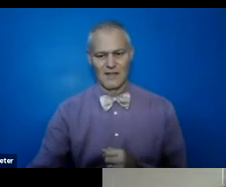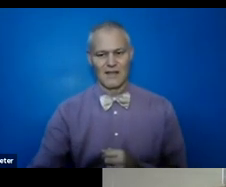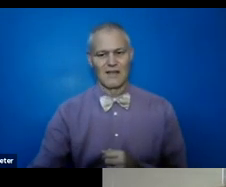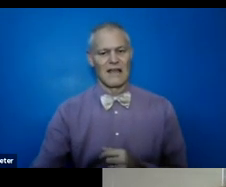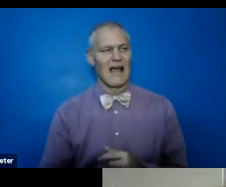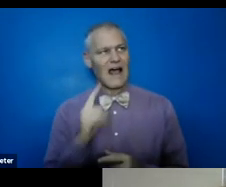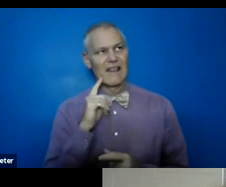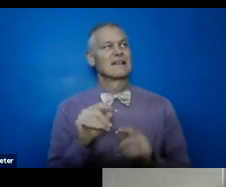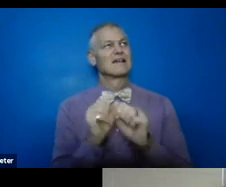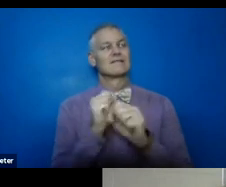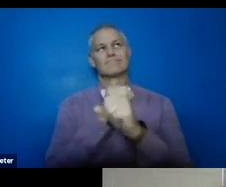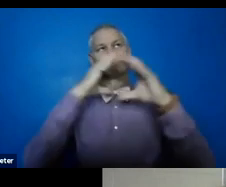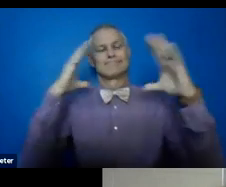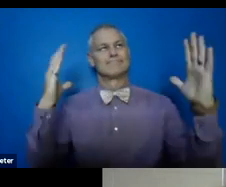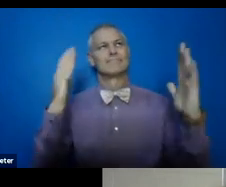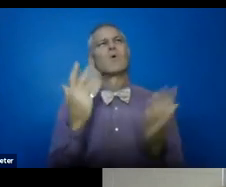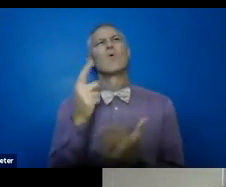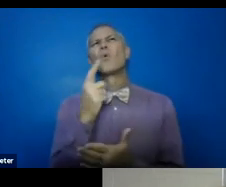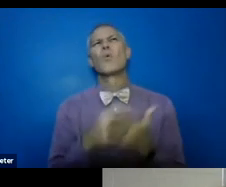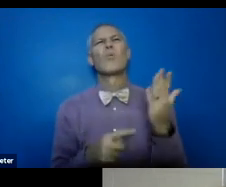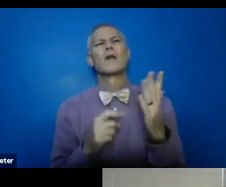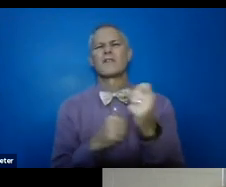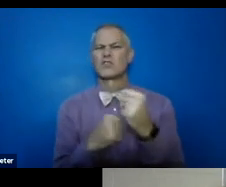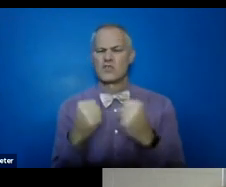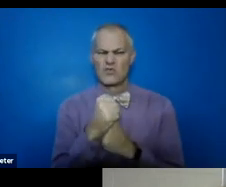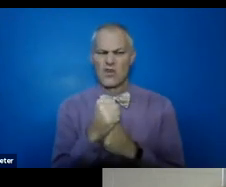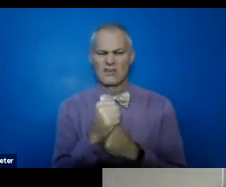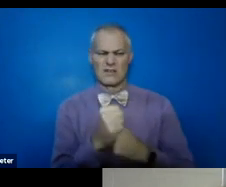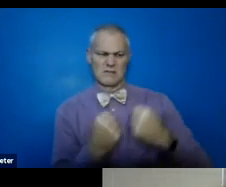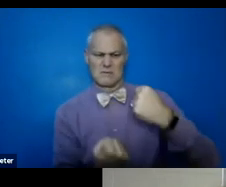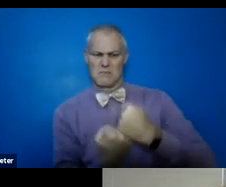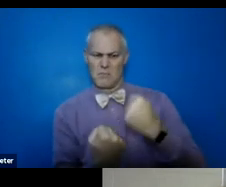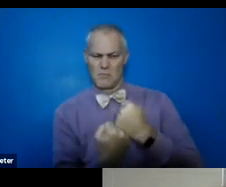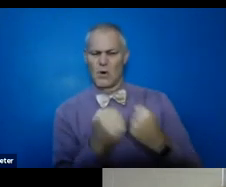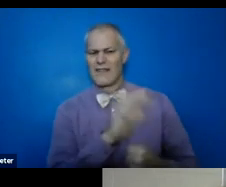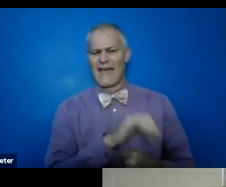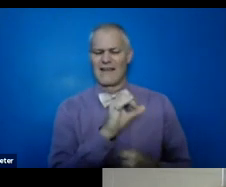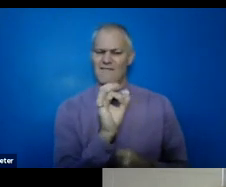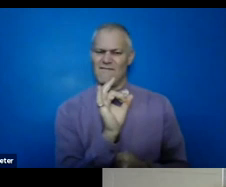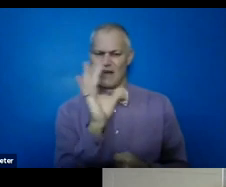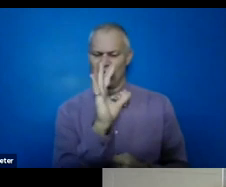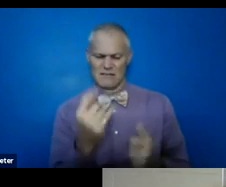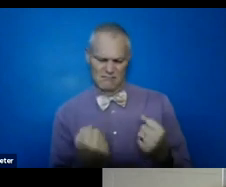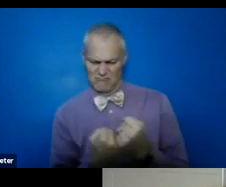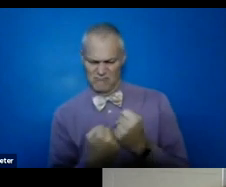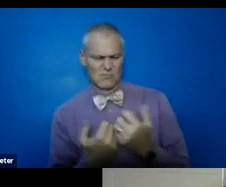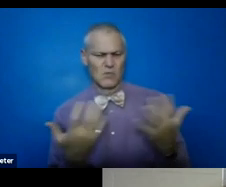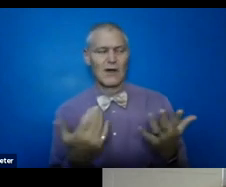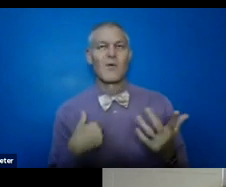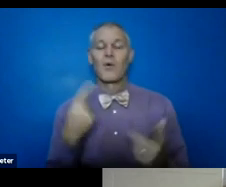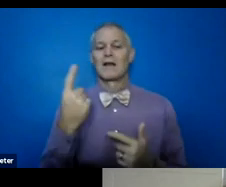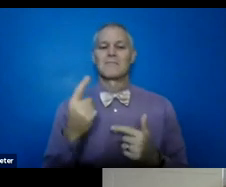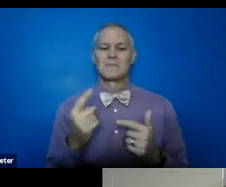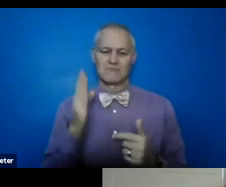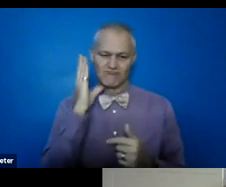this session was meant to be like, what are the structures that are underpinning a lot of this violence? And probably the one that I can speak most